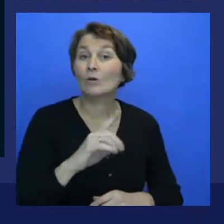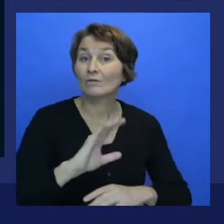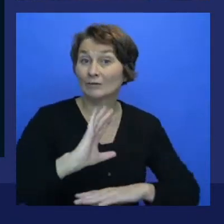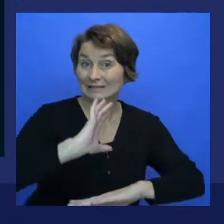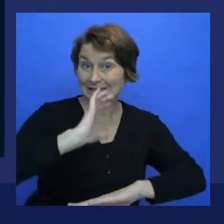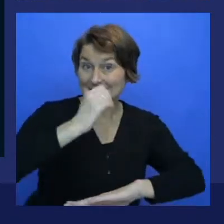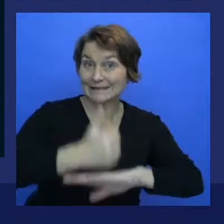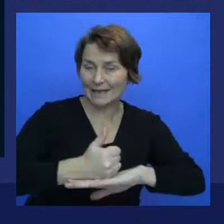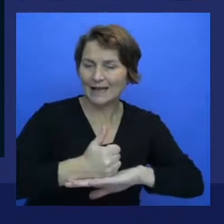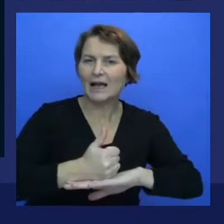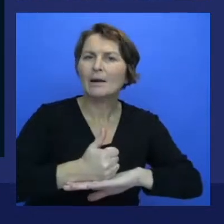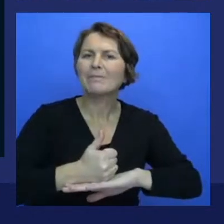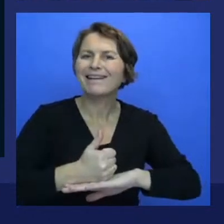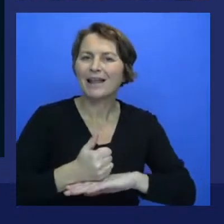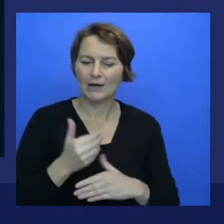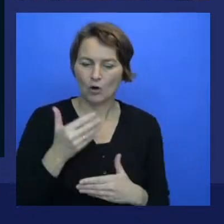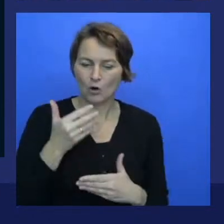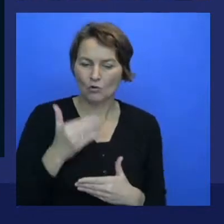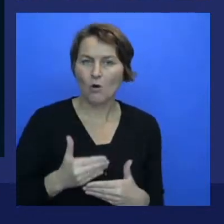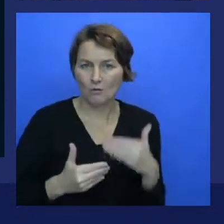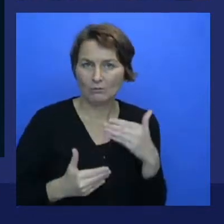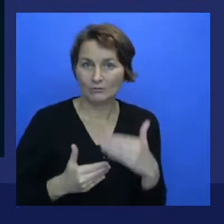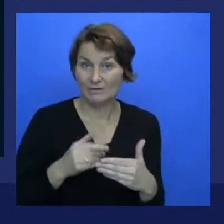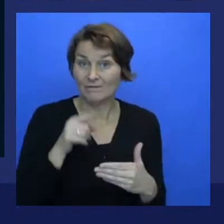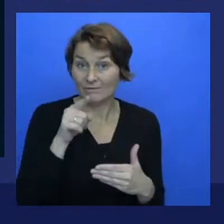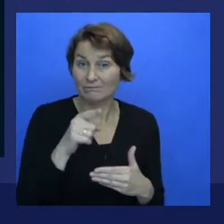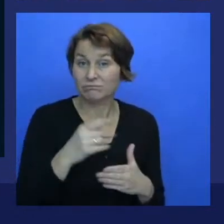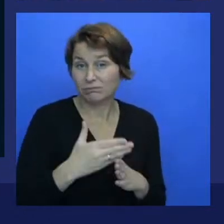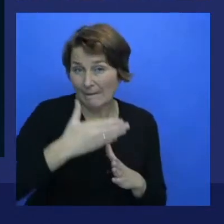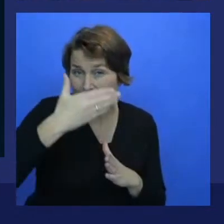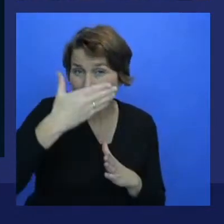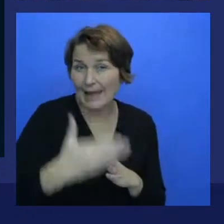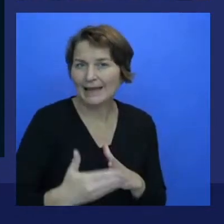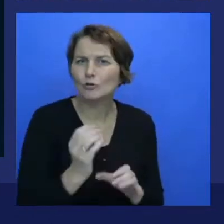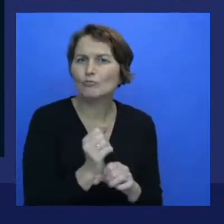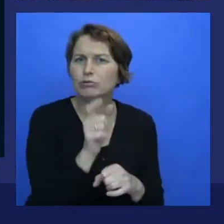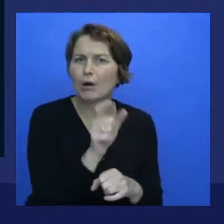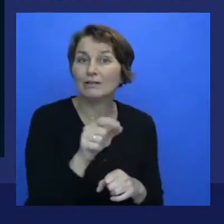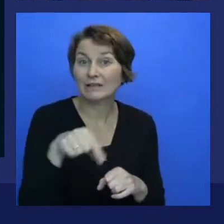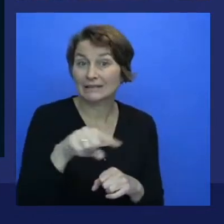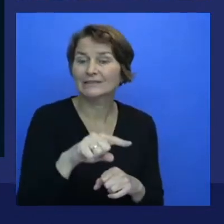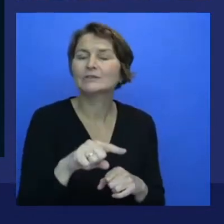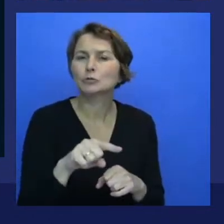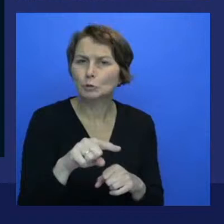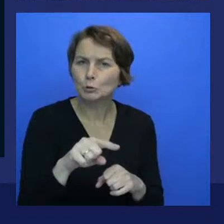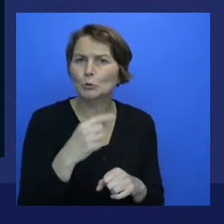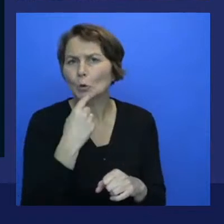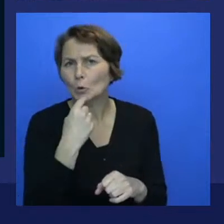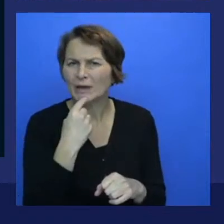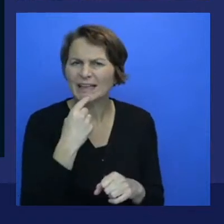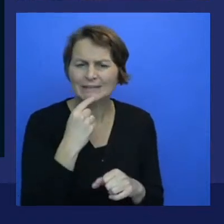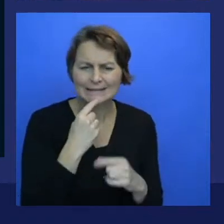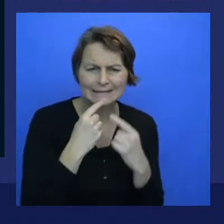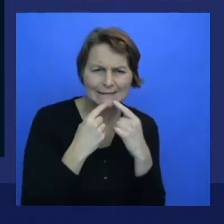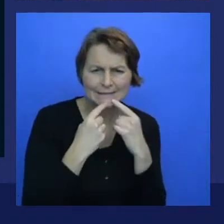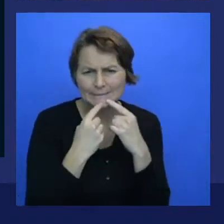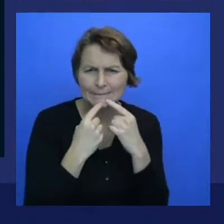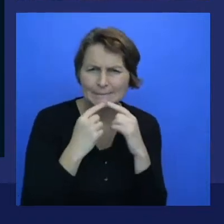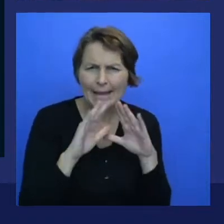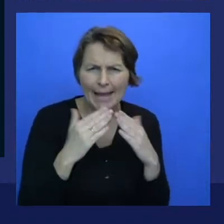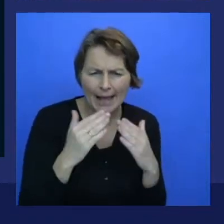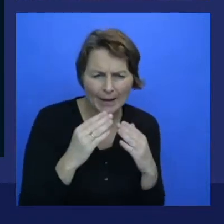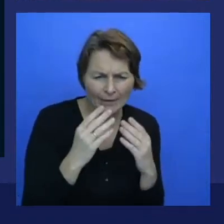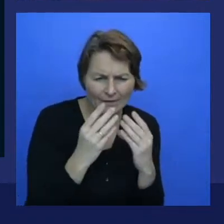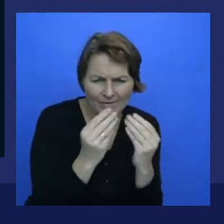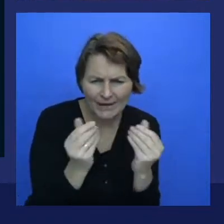your end product that it will figure out, or you can set up